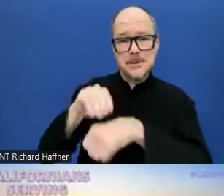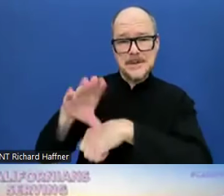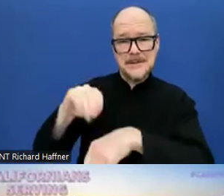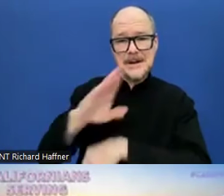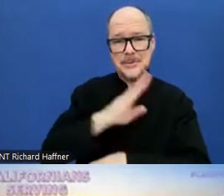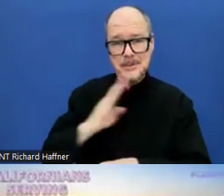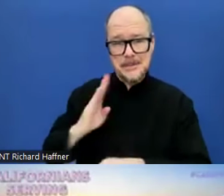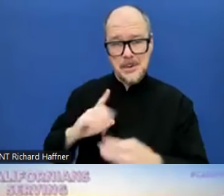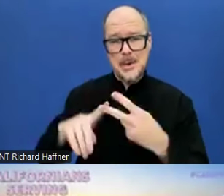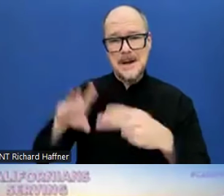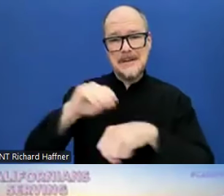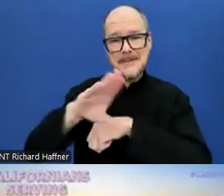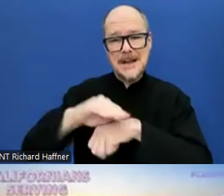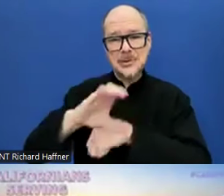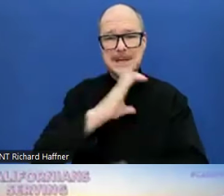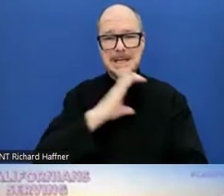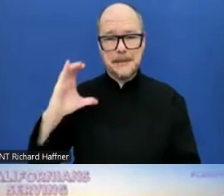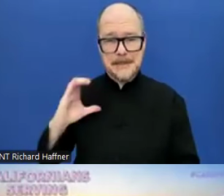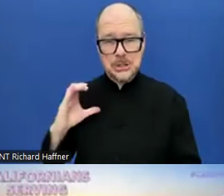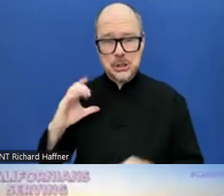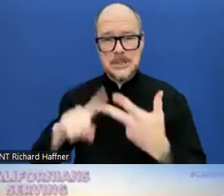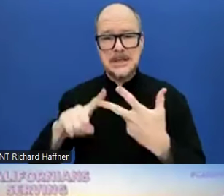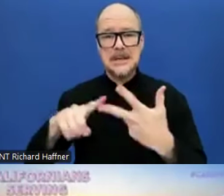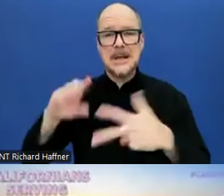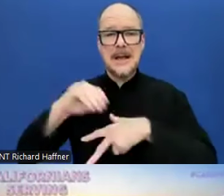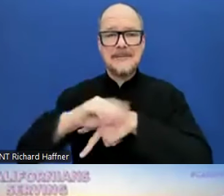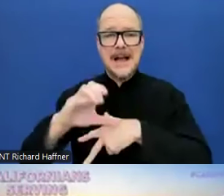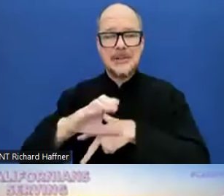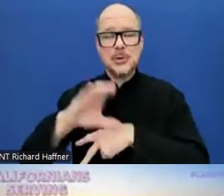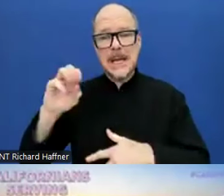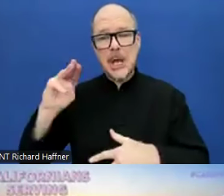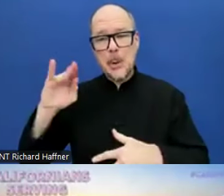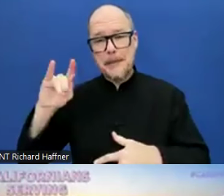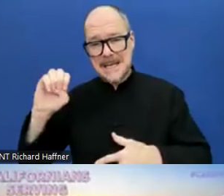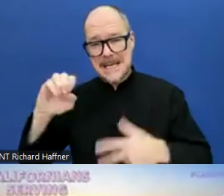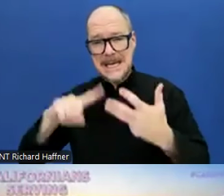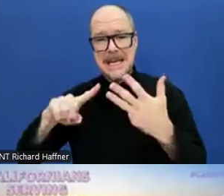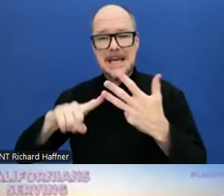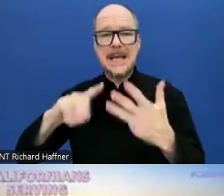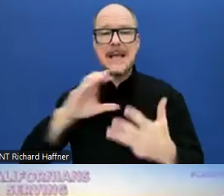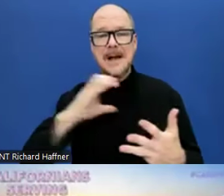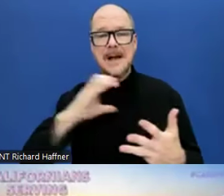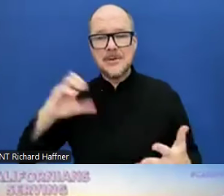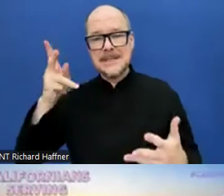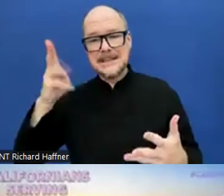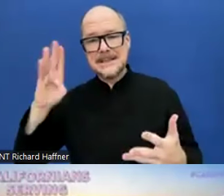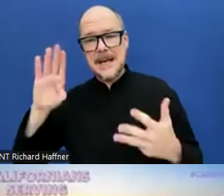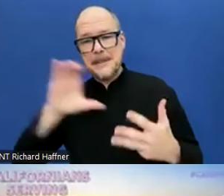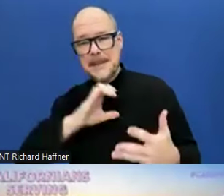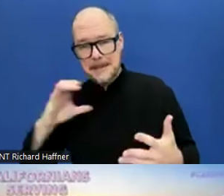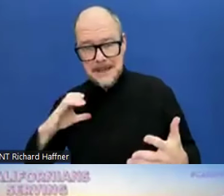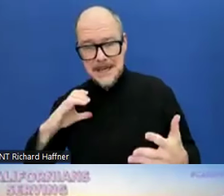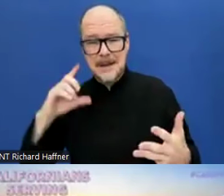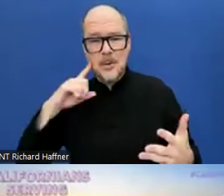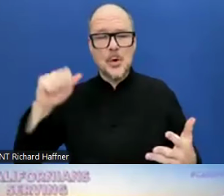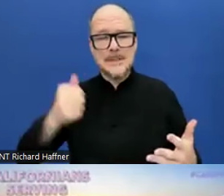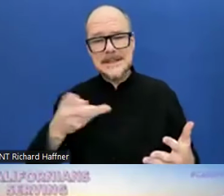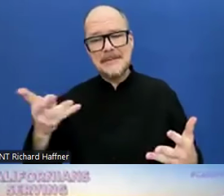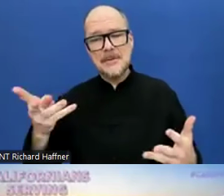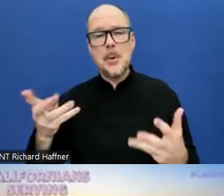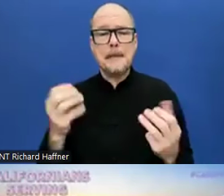advisory commission, advisory committee, advisory subcommittee, or similar multi-member